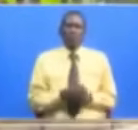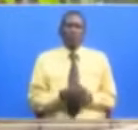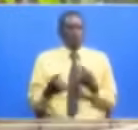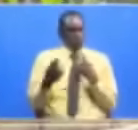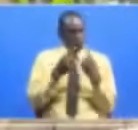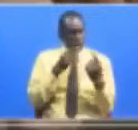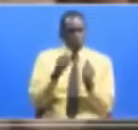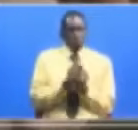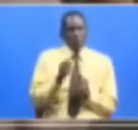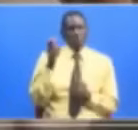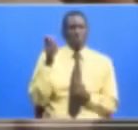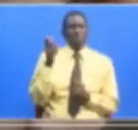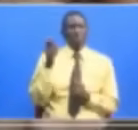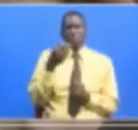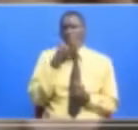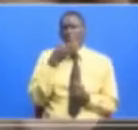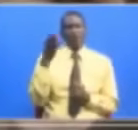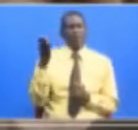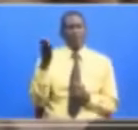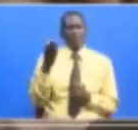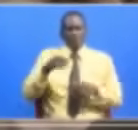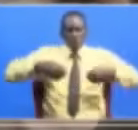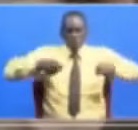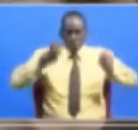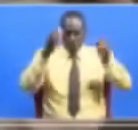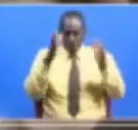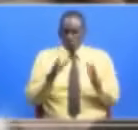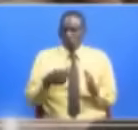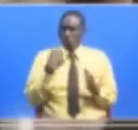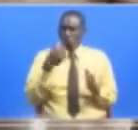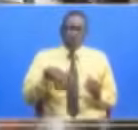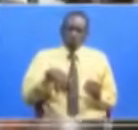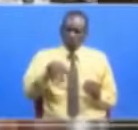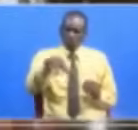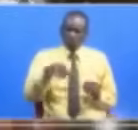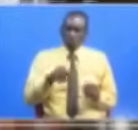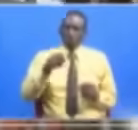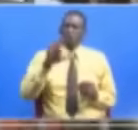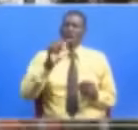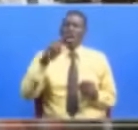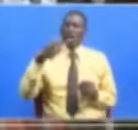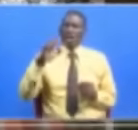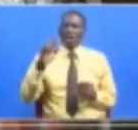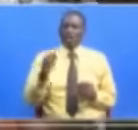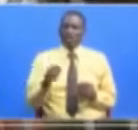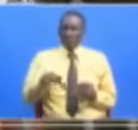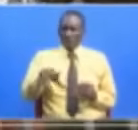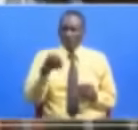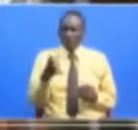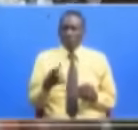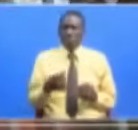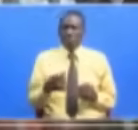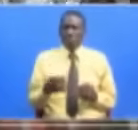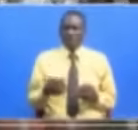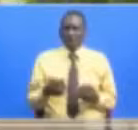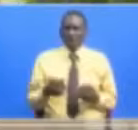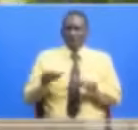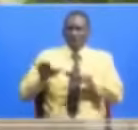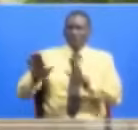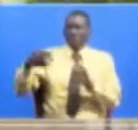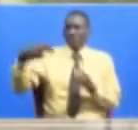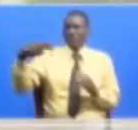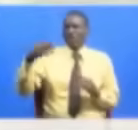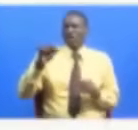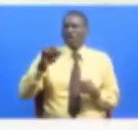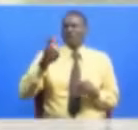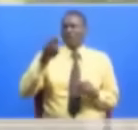We talked to Dominic Yegon, the bodaboda rider who ferried Lang'at. Nilimpata akitoka Havana